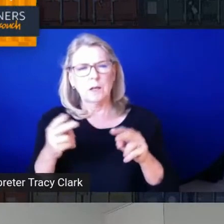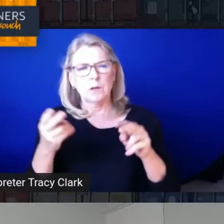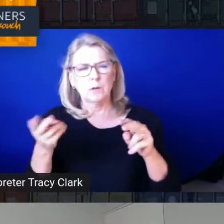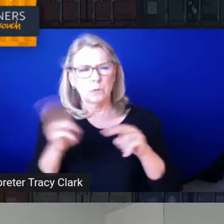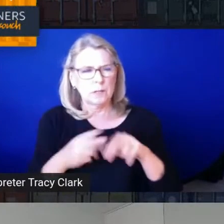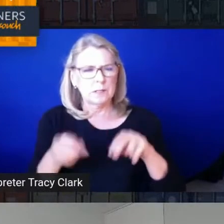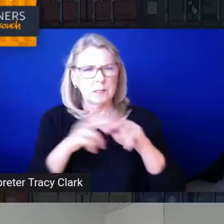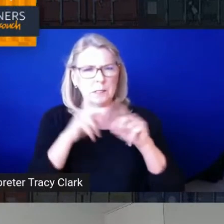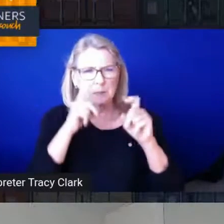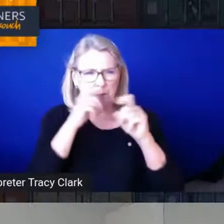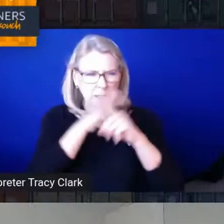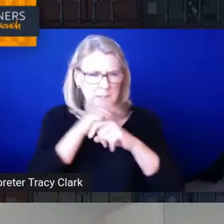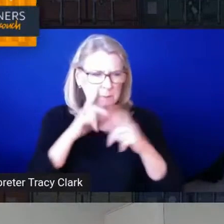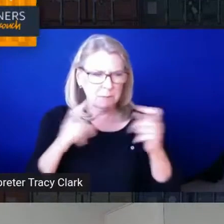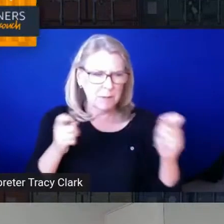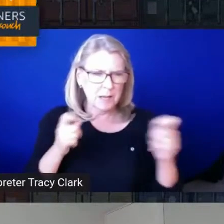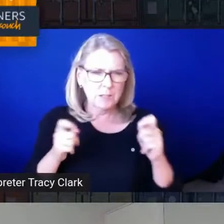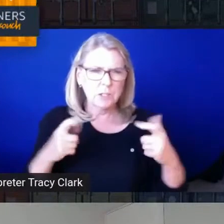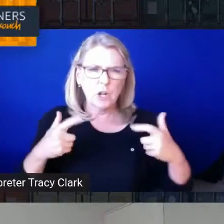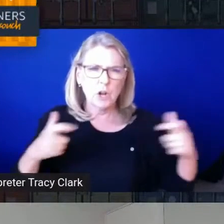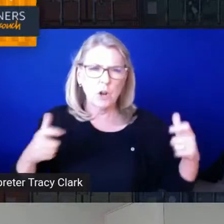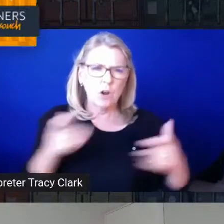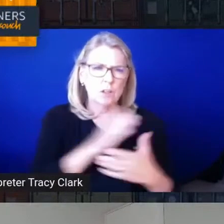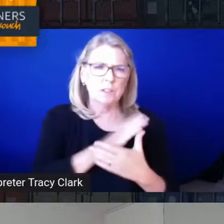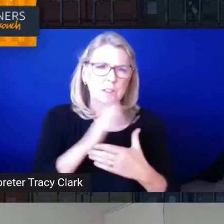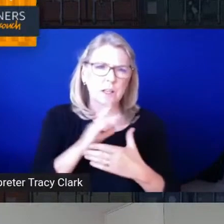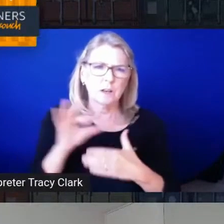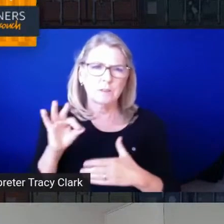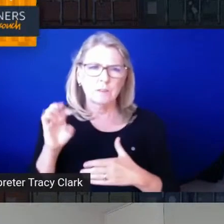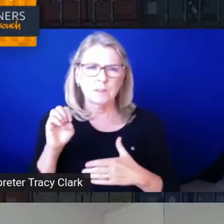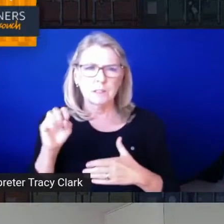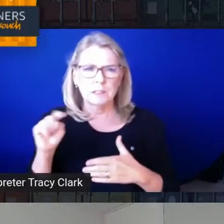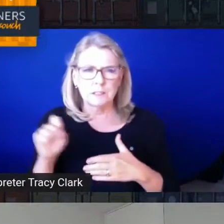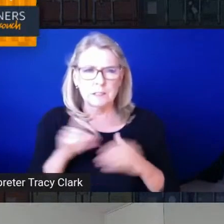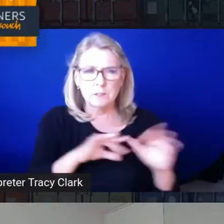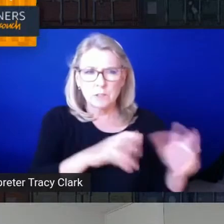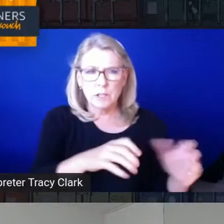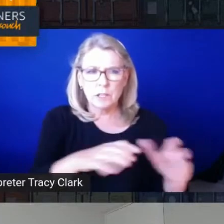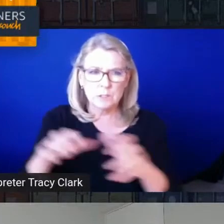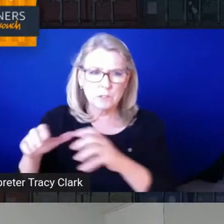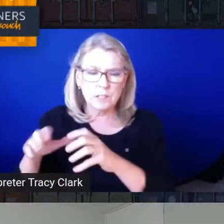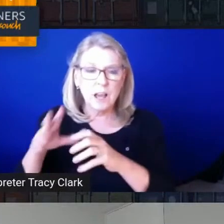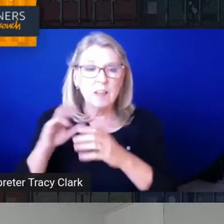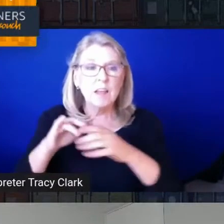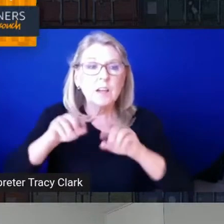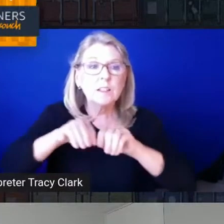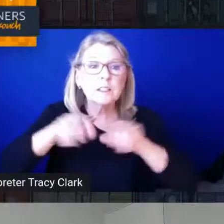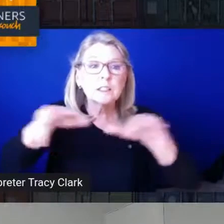large scale fleets of clusters that are distributed and running in very